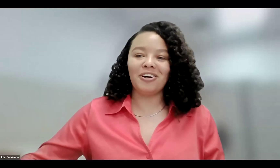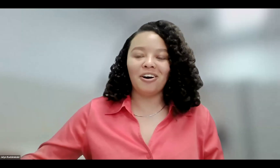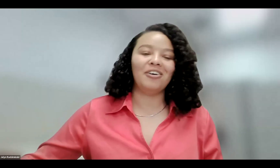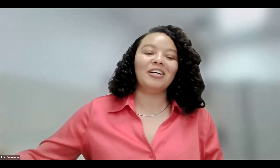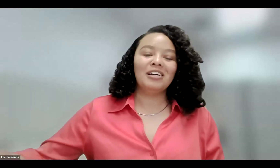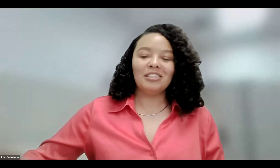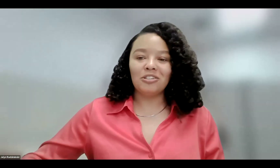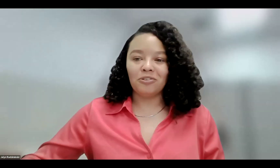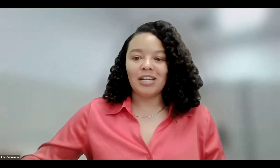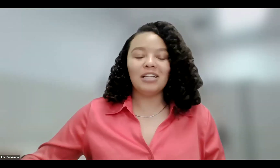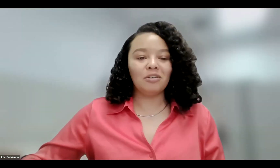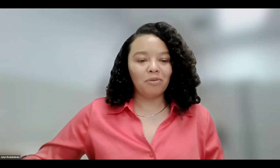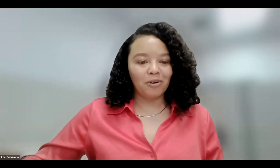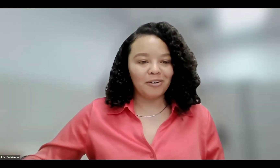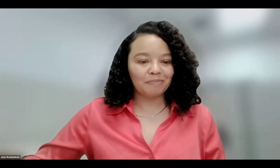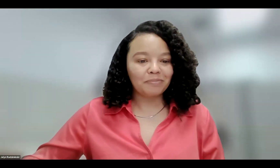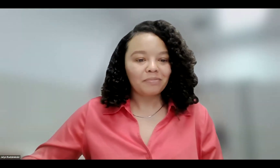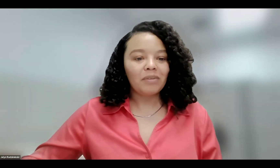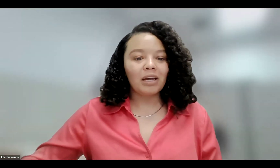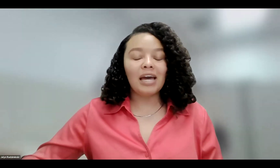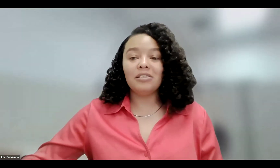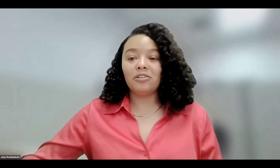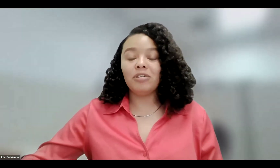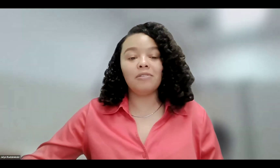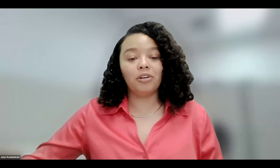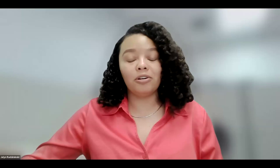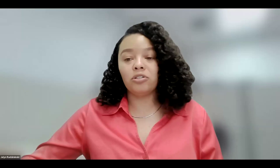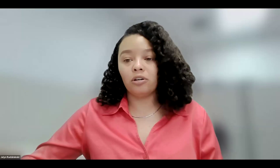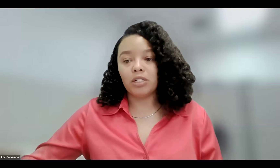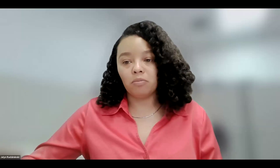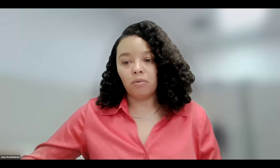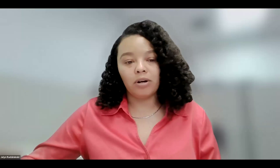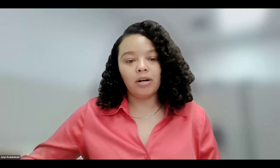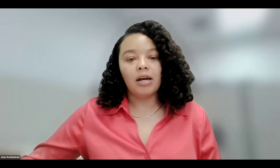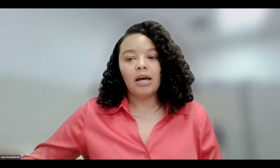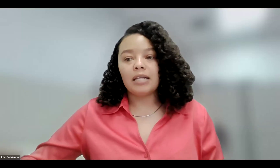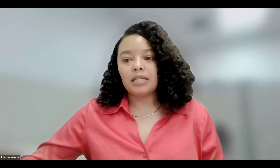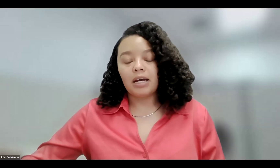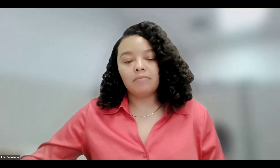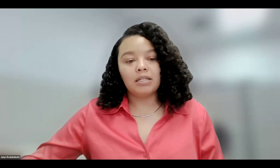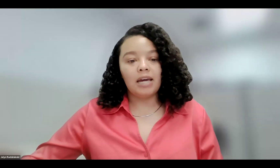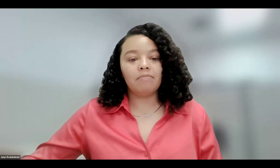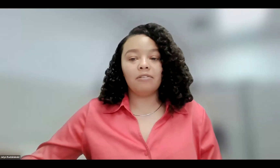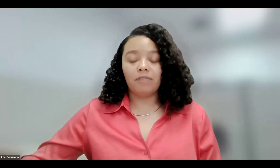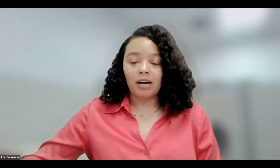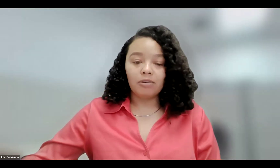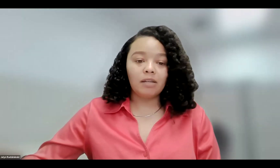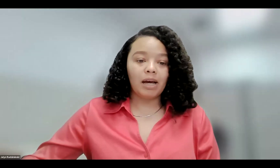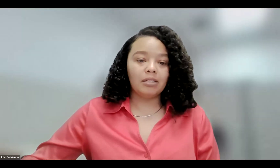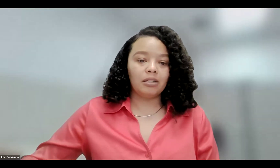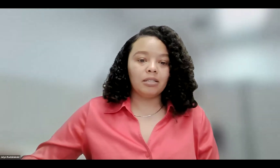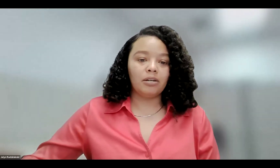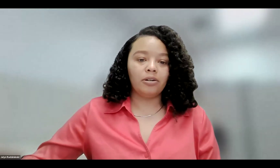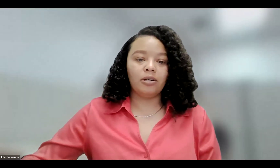is your call to join and support. And you can learn so much more and stay up to date by following